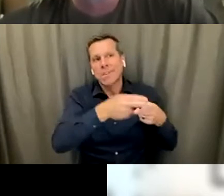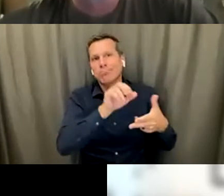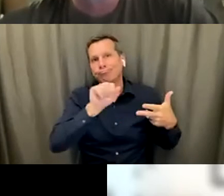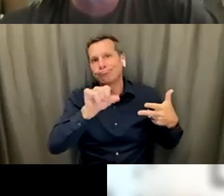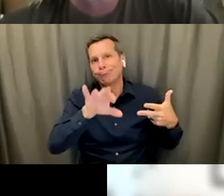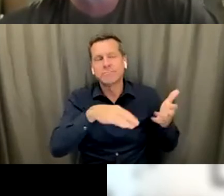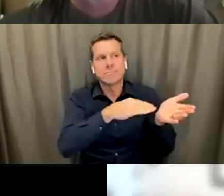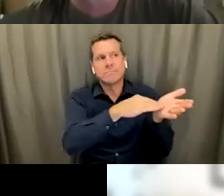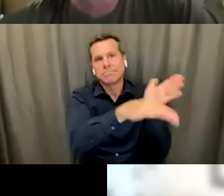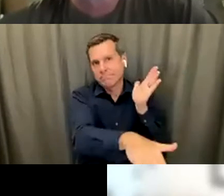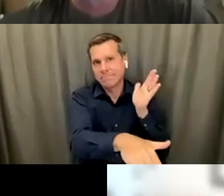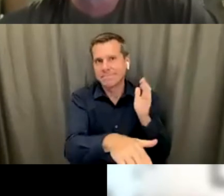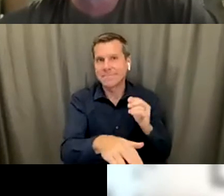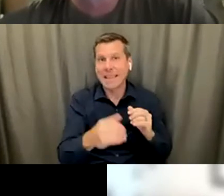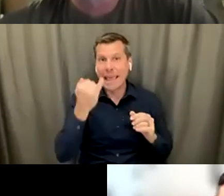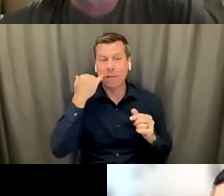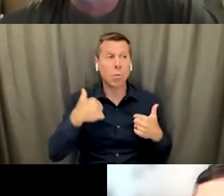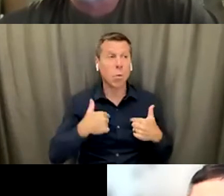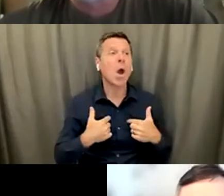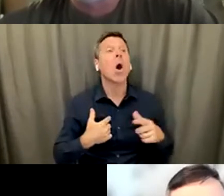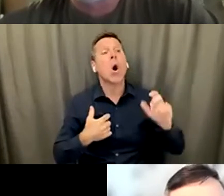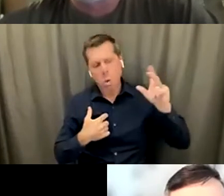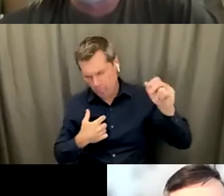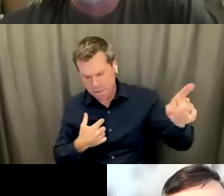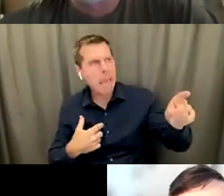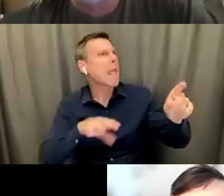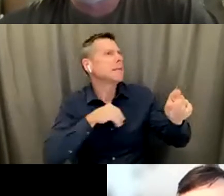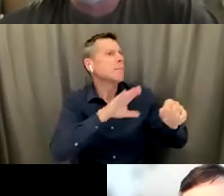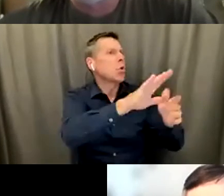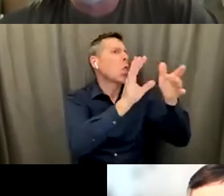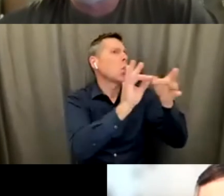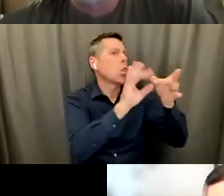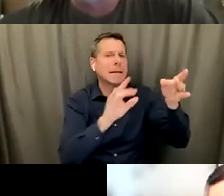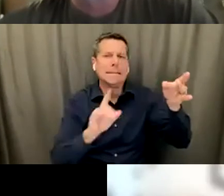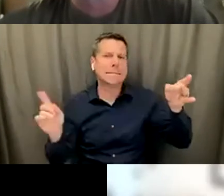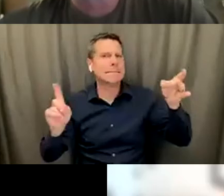trouble for accommodating somebody irregularly. So,